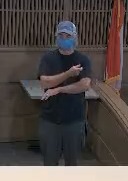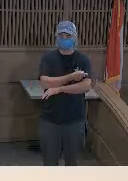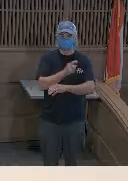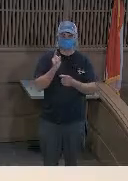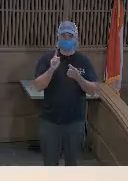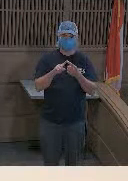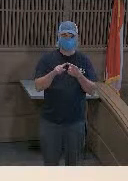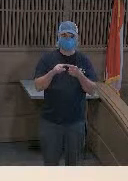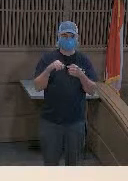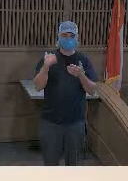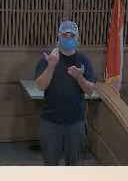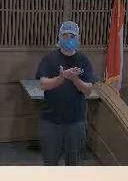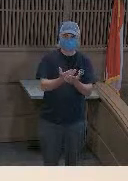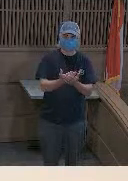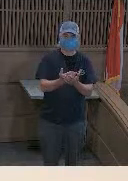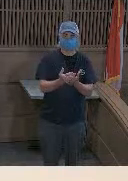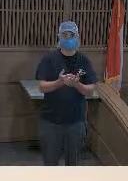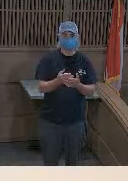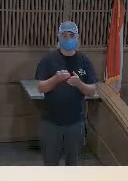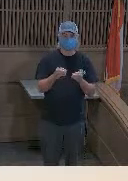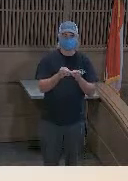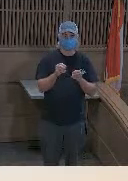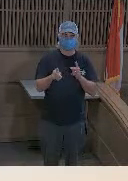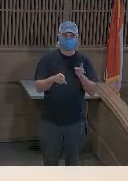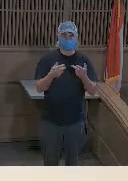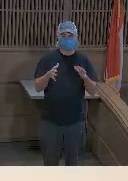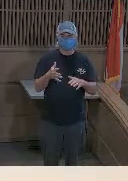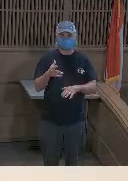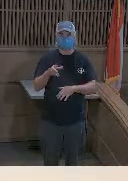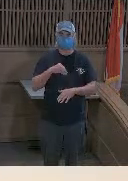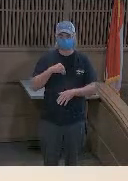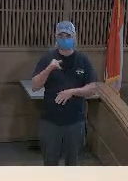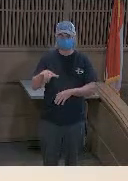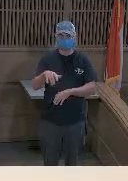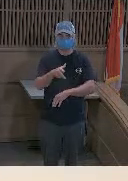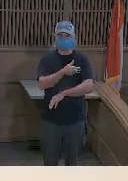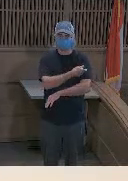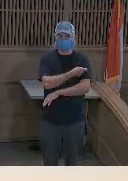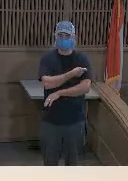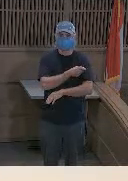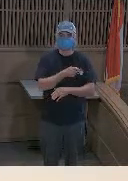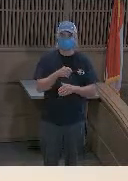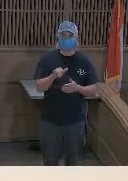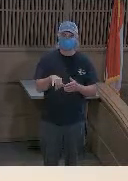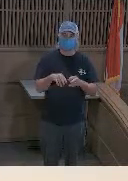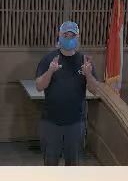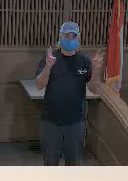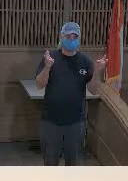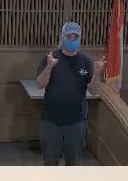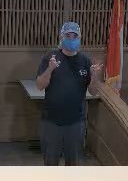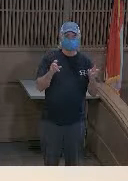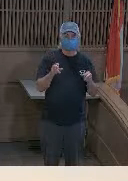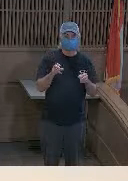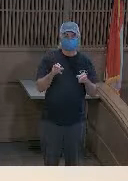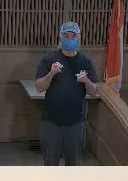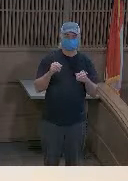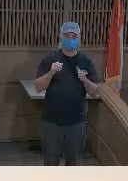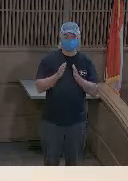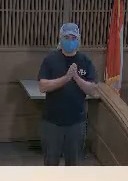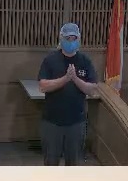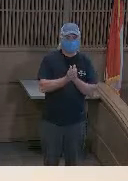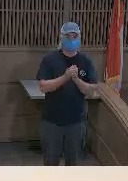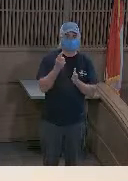of 75% vaccinated. The slogan that's been used alongside Strive